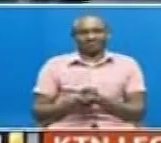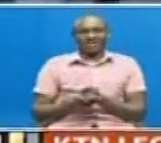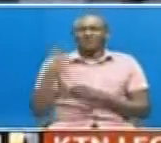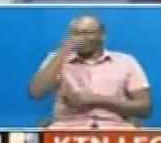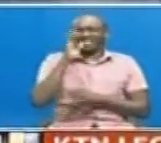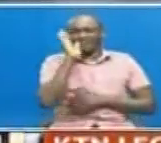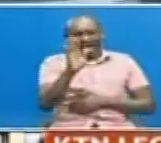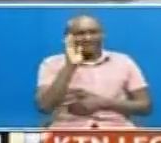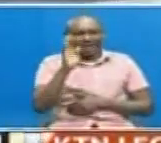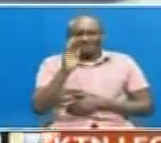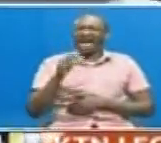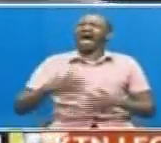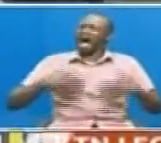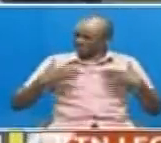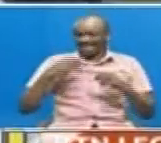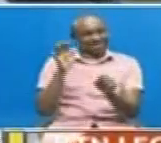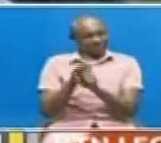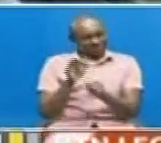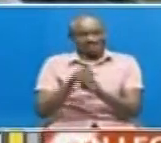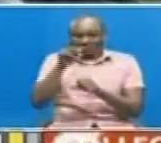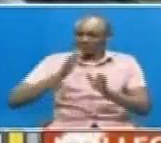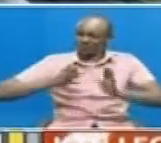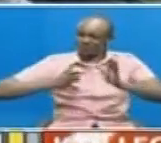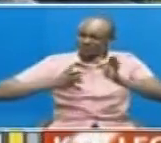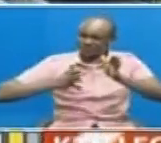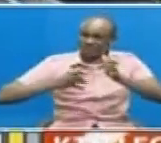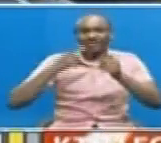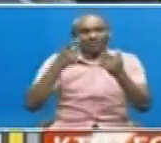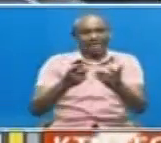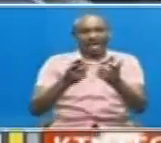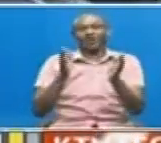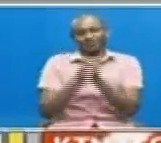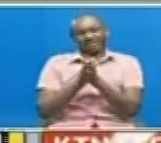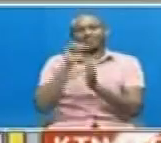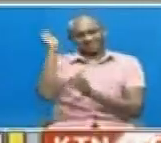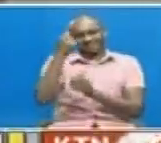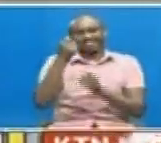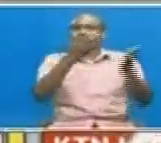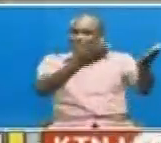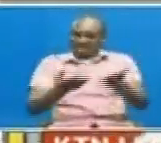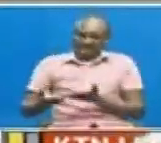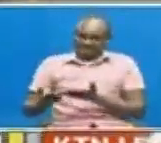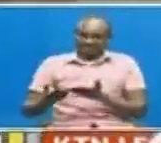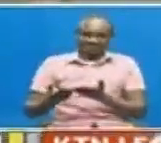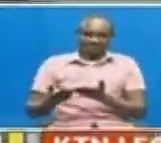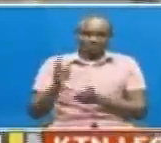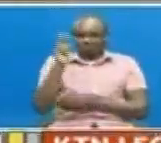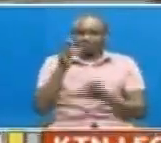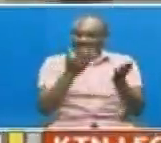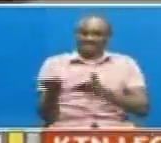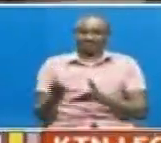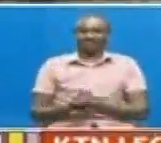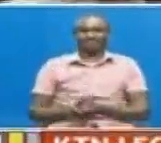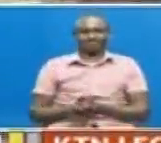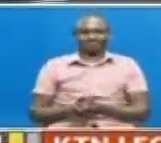Nyuso zao zikiwa zimeshamiri furaha, walifululiza hadi Ikulu ambapo walipokelewa na Rais. Mambo.